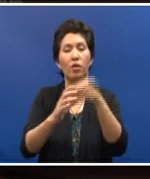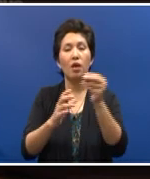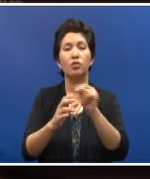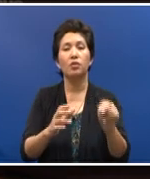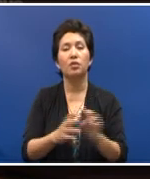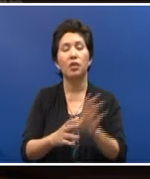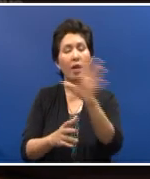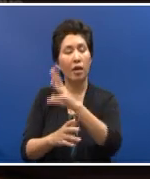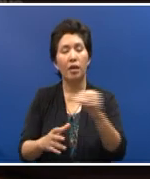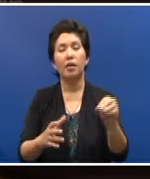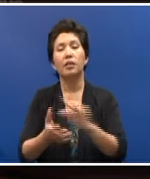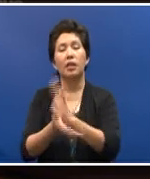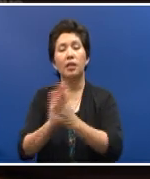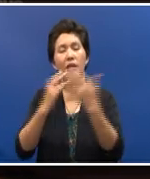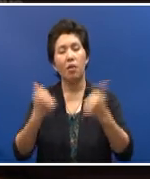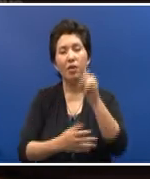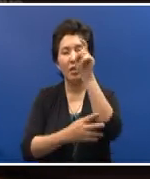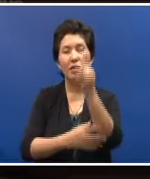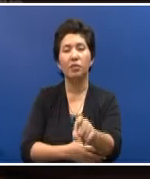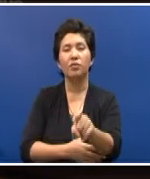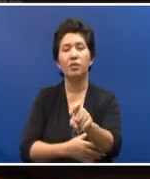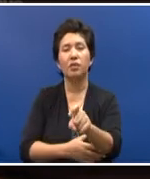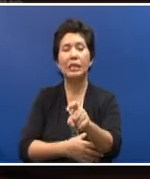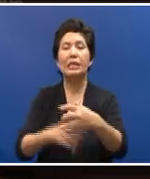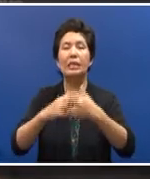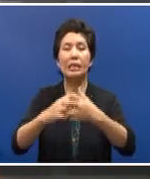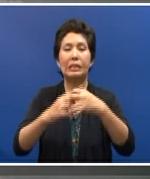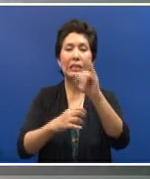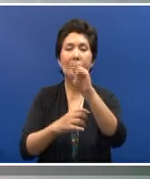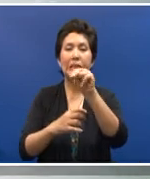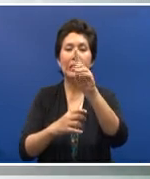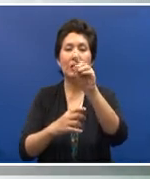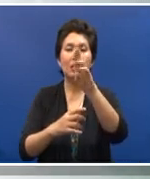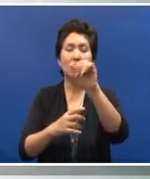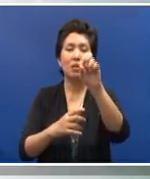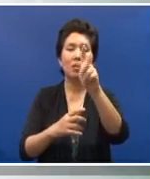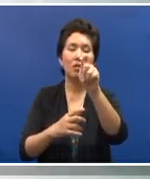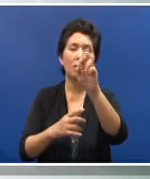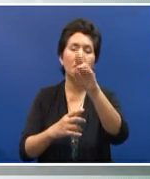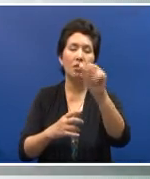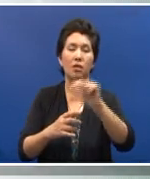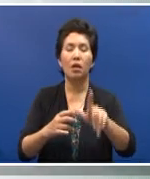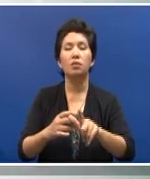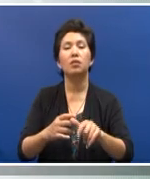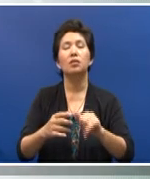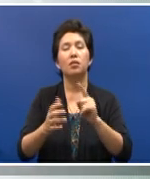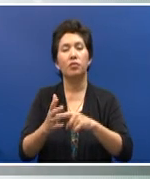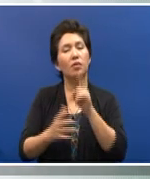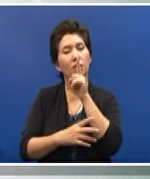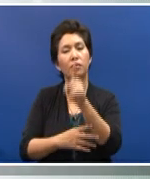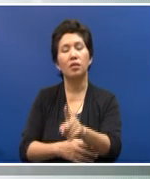Okay, so now it leads towards the industrialization. Okay, so industrialization is